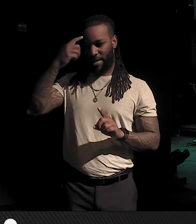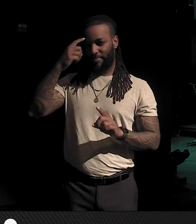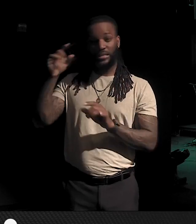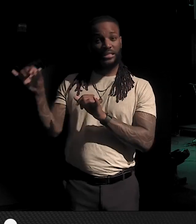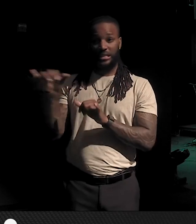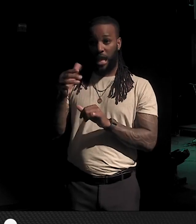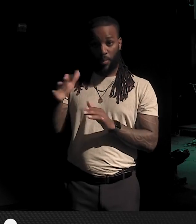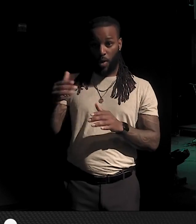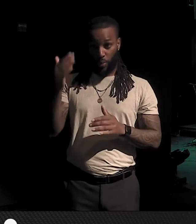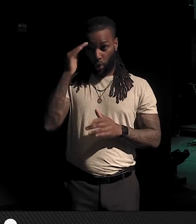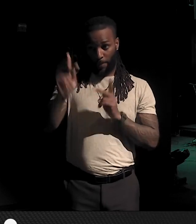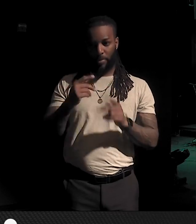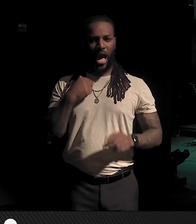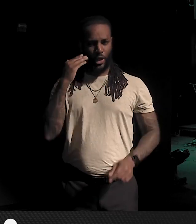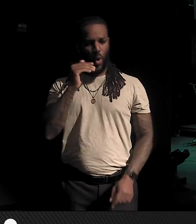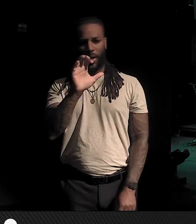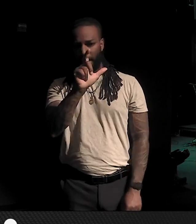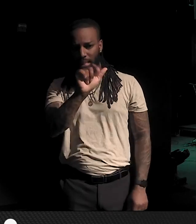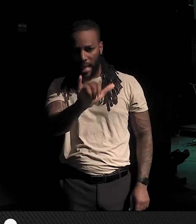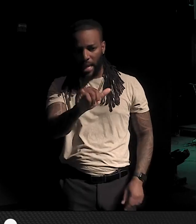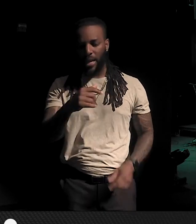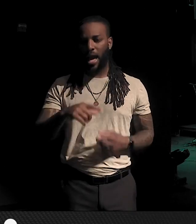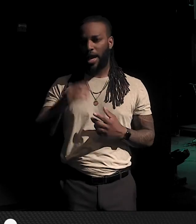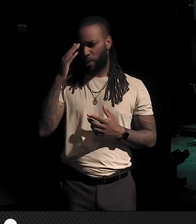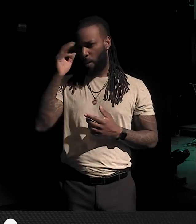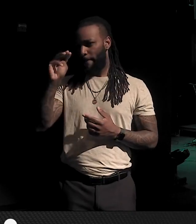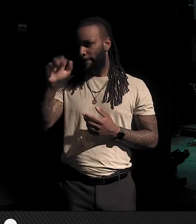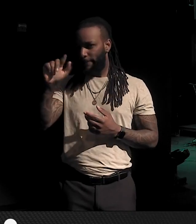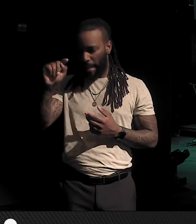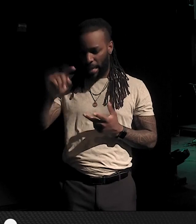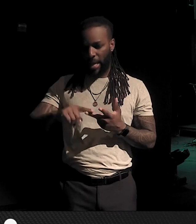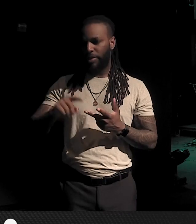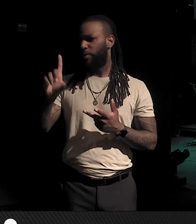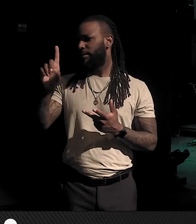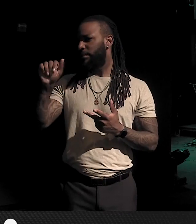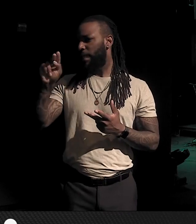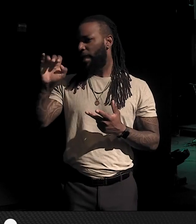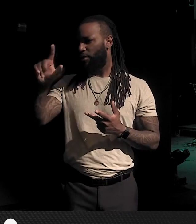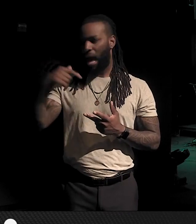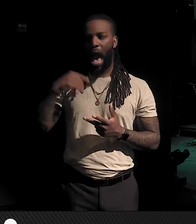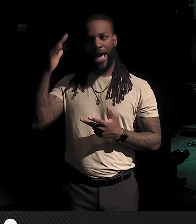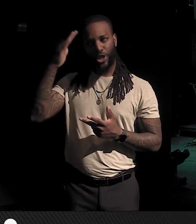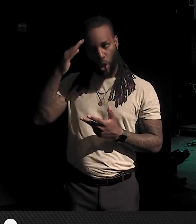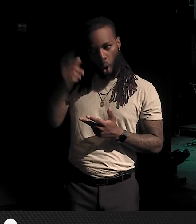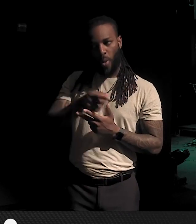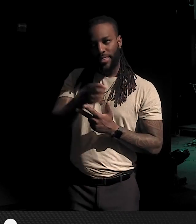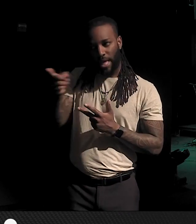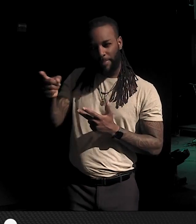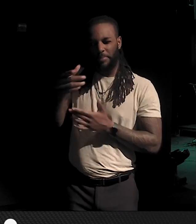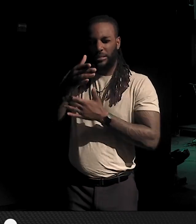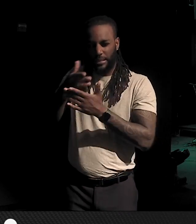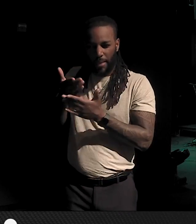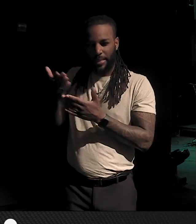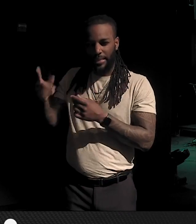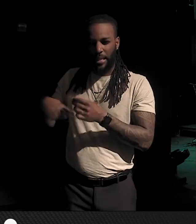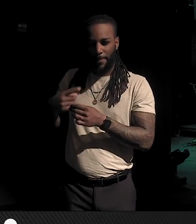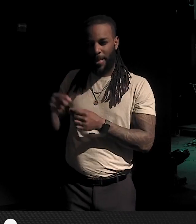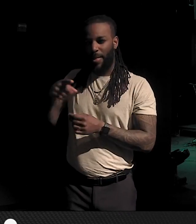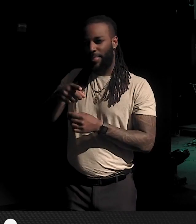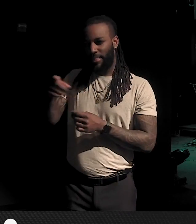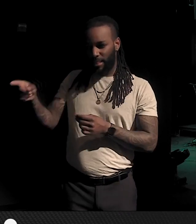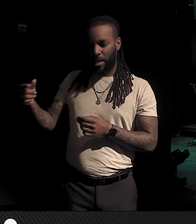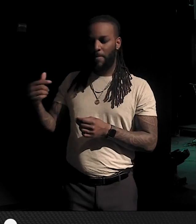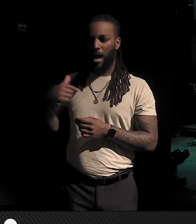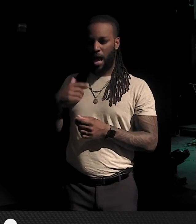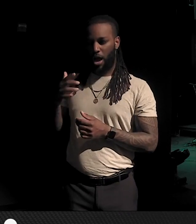we know people, right? Like, I know Clay, I know Matt, I know Daniel. I know things about them. There may be some things about them that I've already acquired